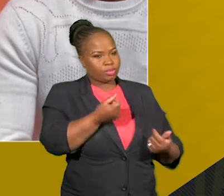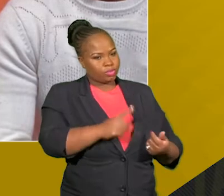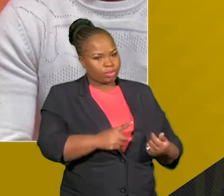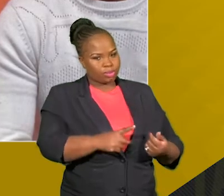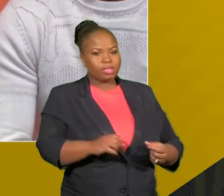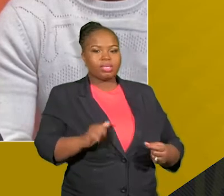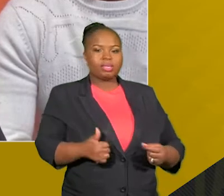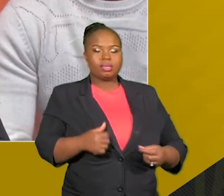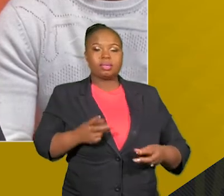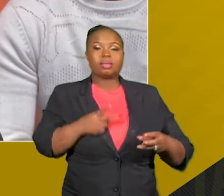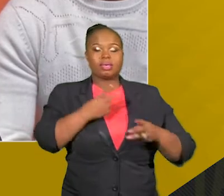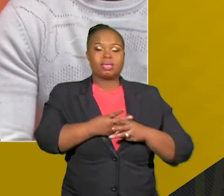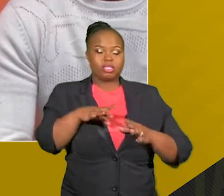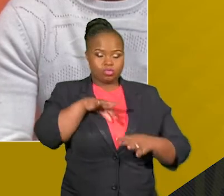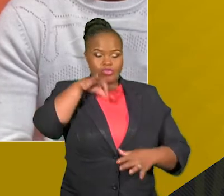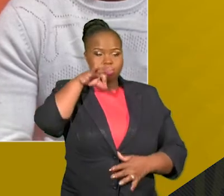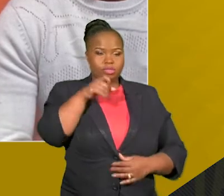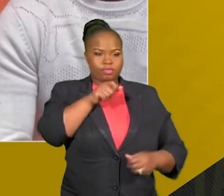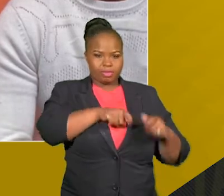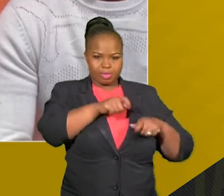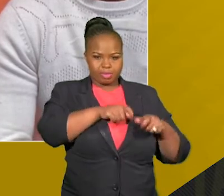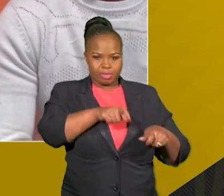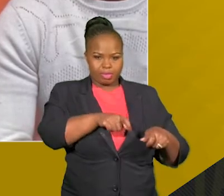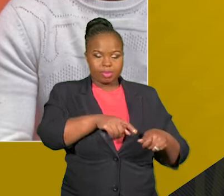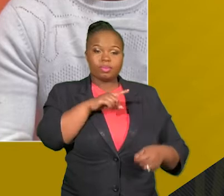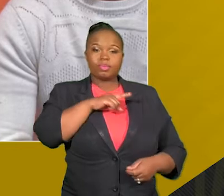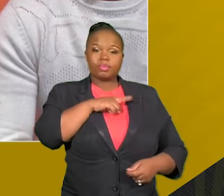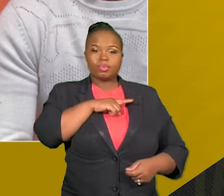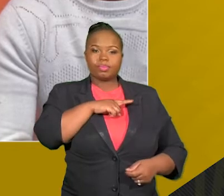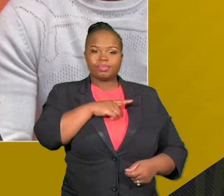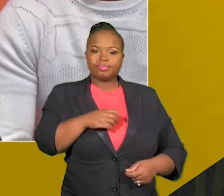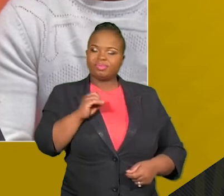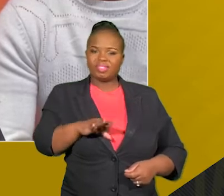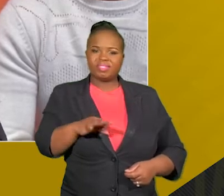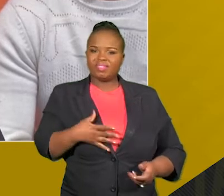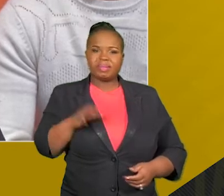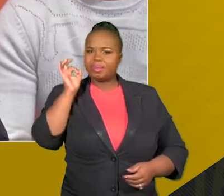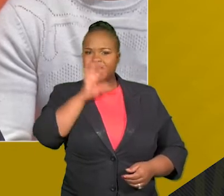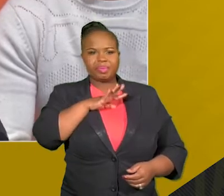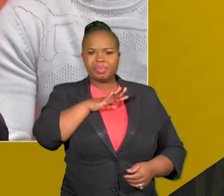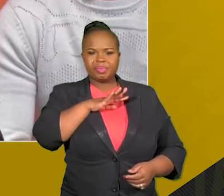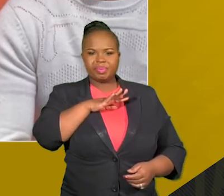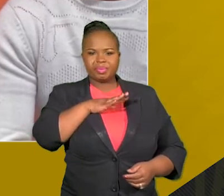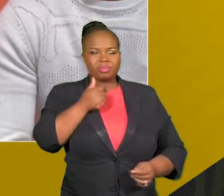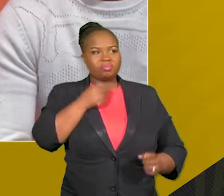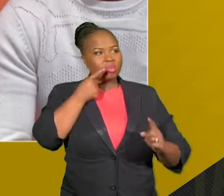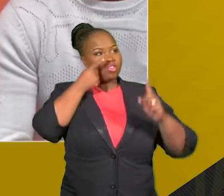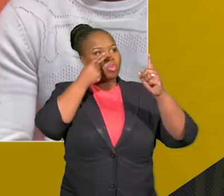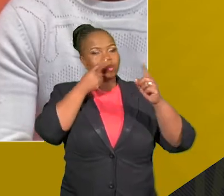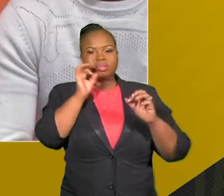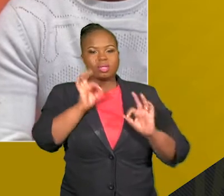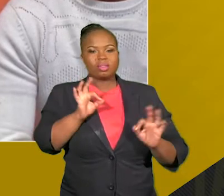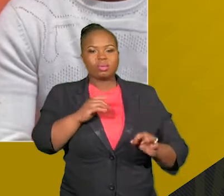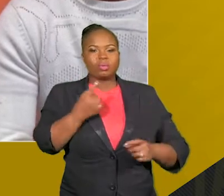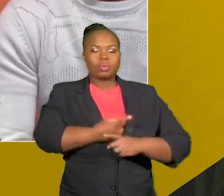then we have to get into the spirituality of a people. Because if we don't have that higher sense of purpose, we'll